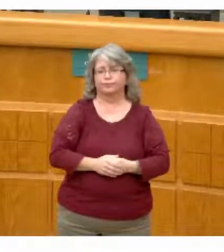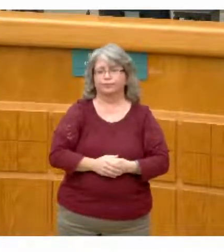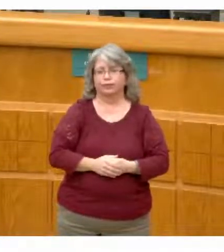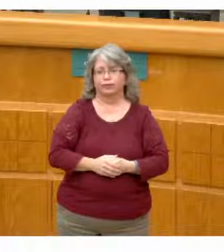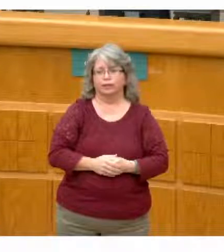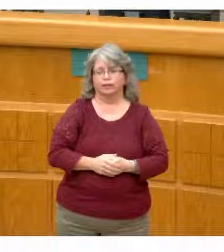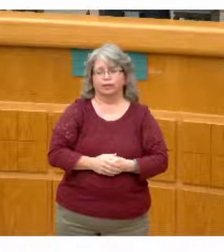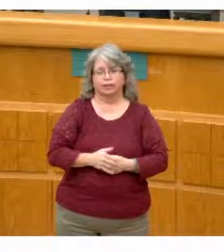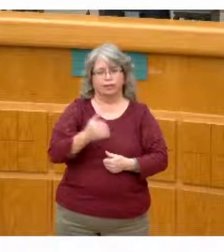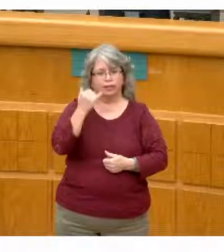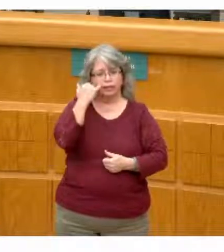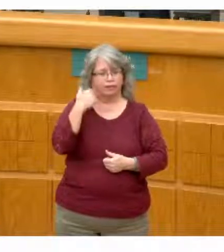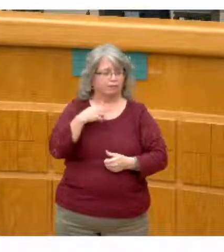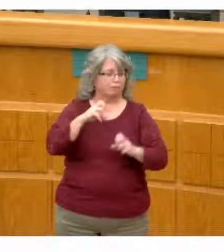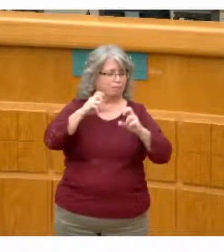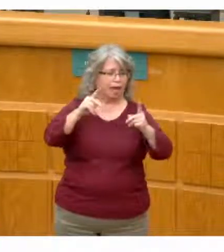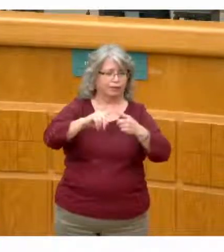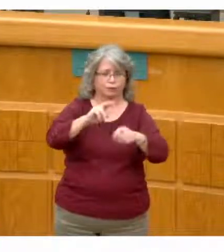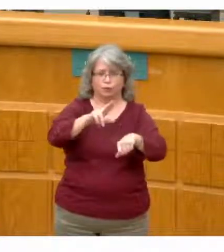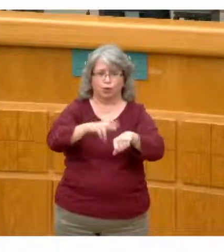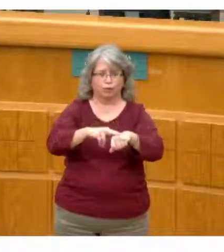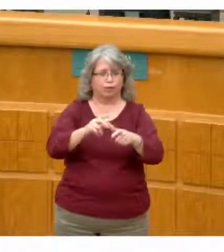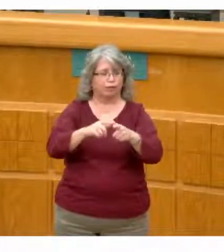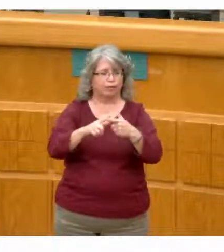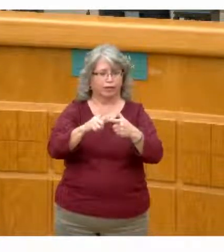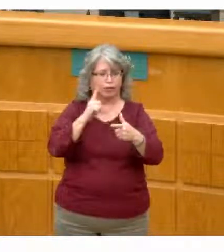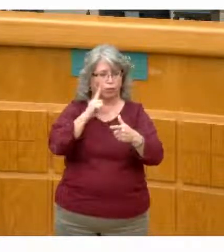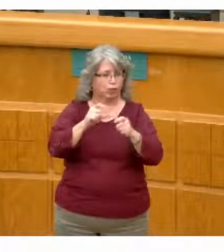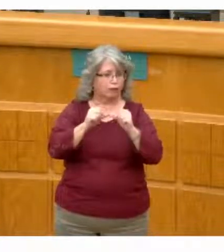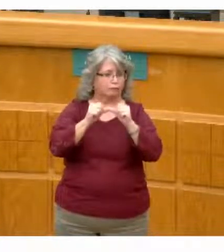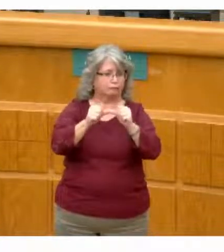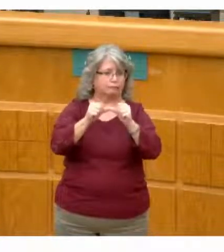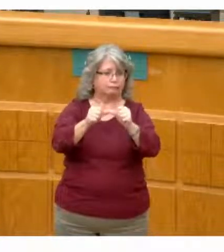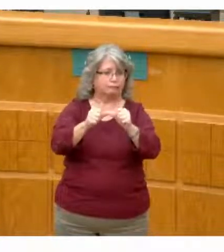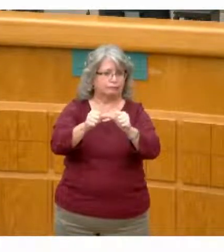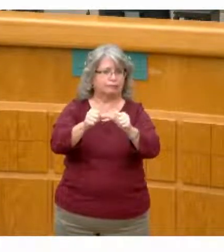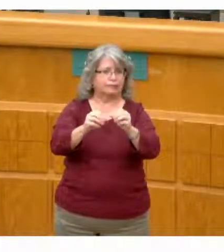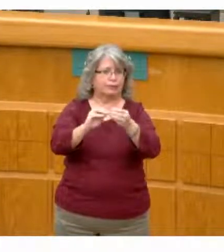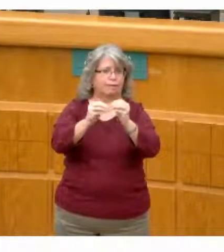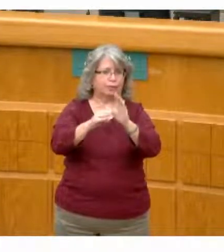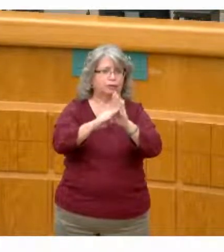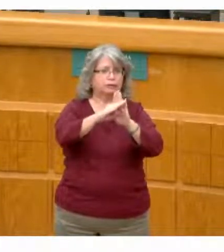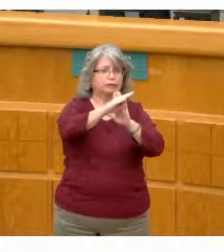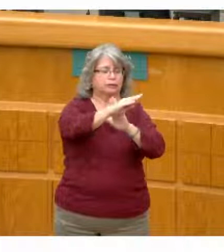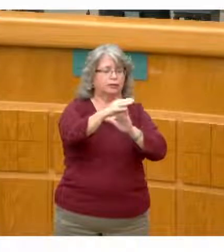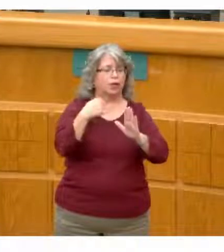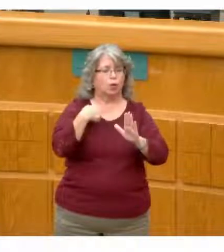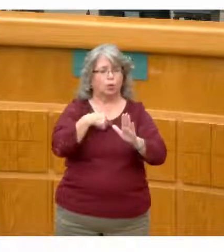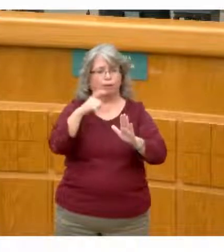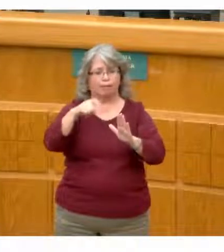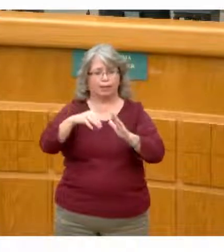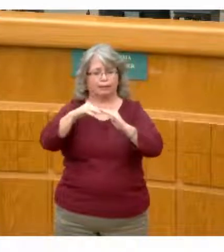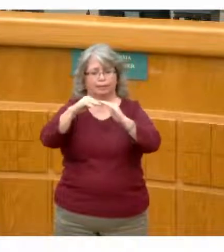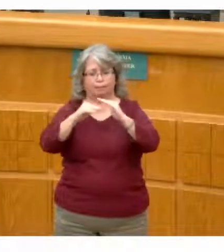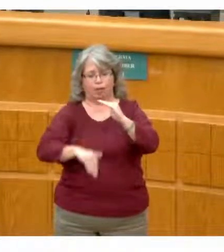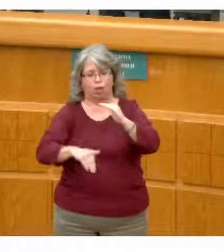wave. We want to have this wave done with as fast as we can. So we need to get those numbers down lower than 500 a